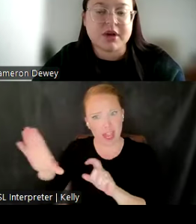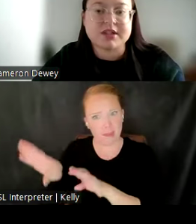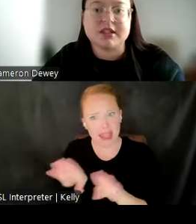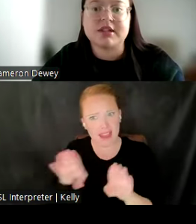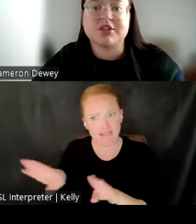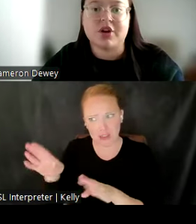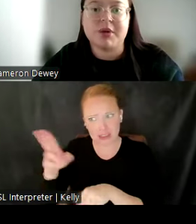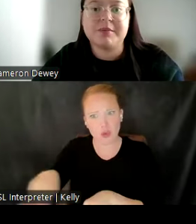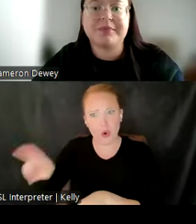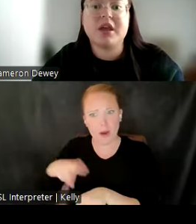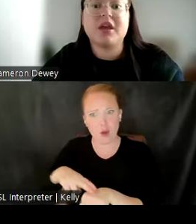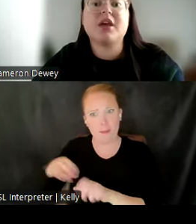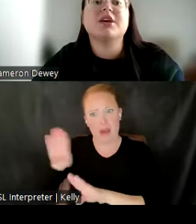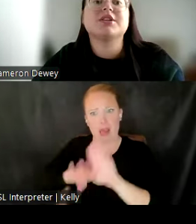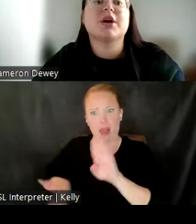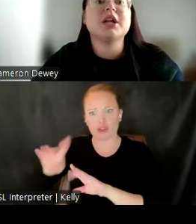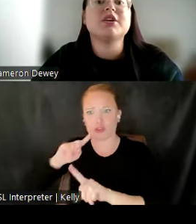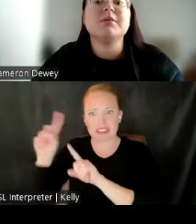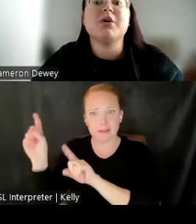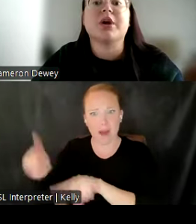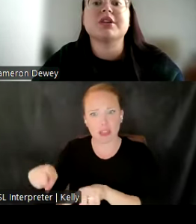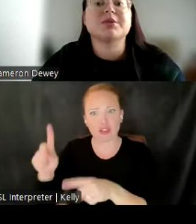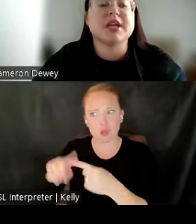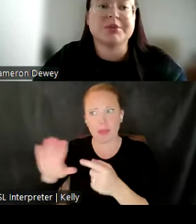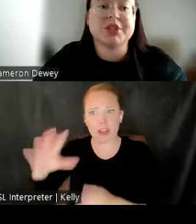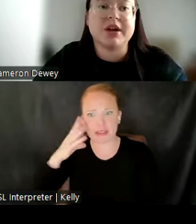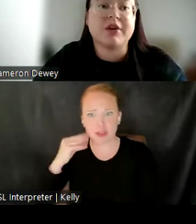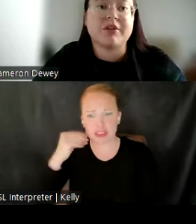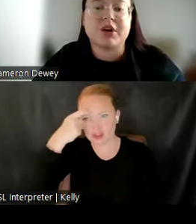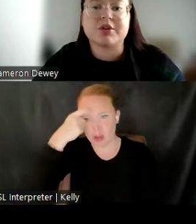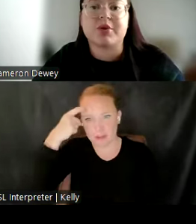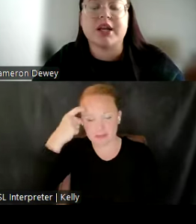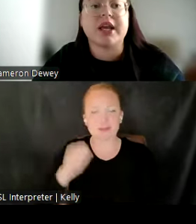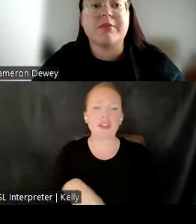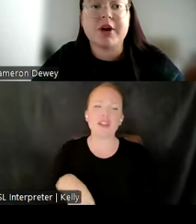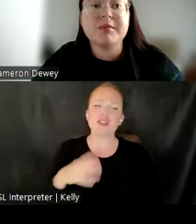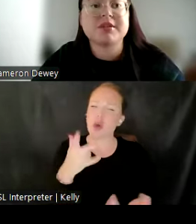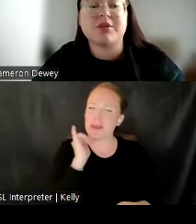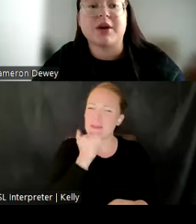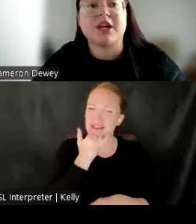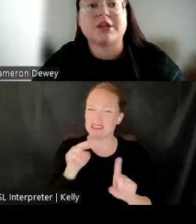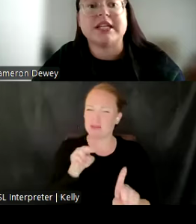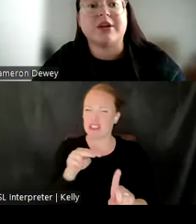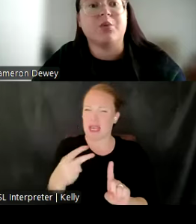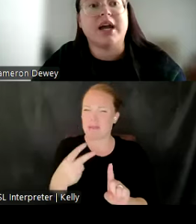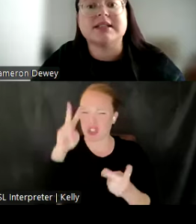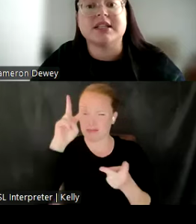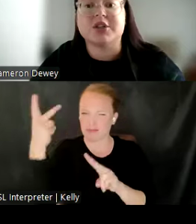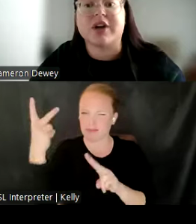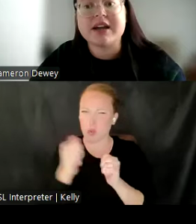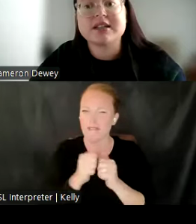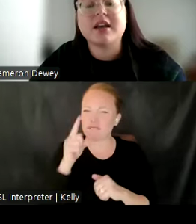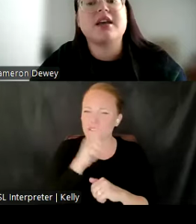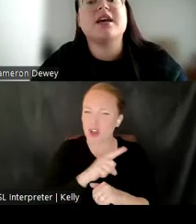neurobiological responses to trauma. So I want to talk about where this perception around false reporting came from so that we understand why it's